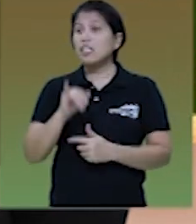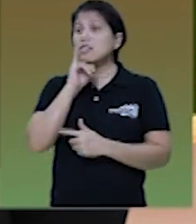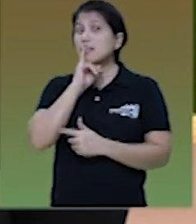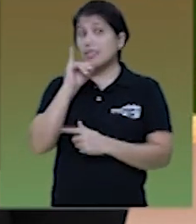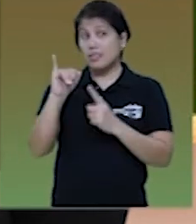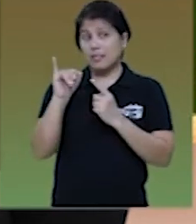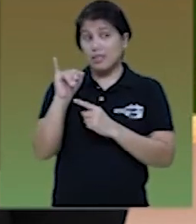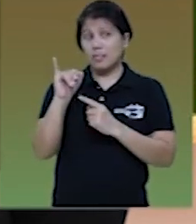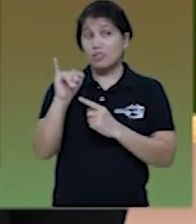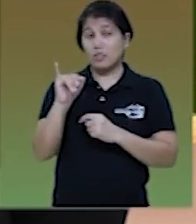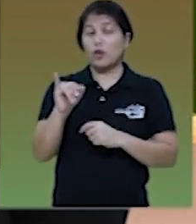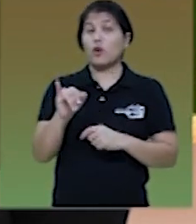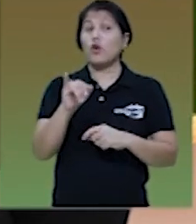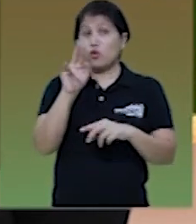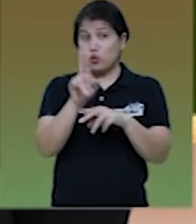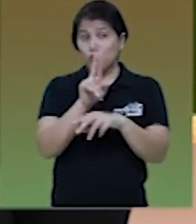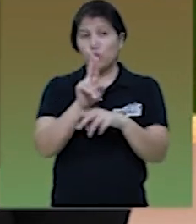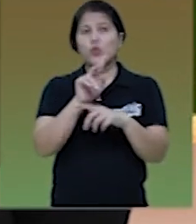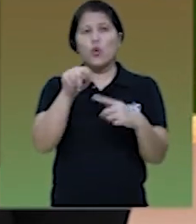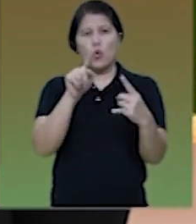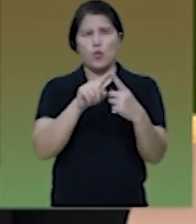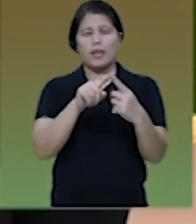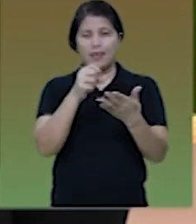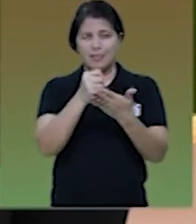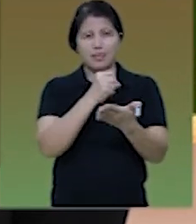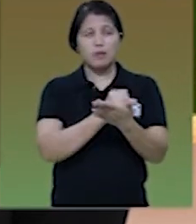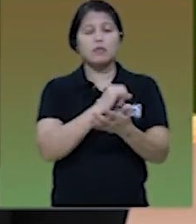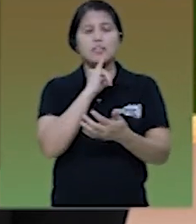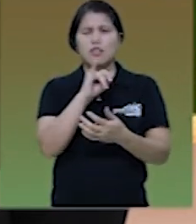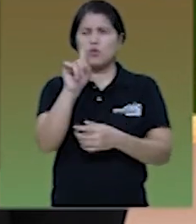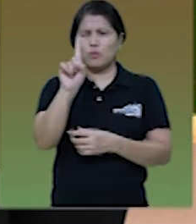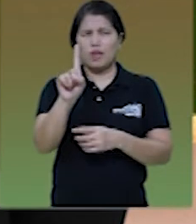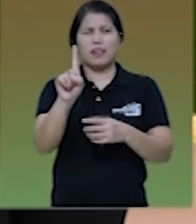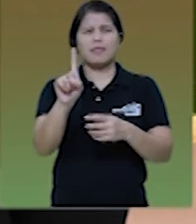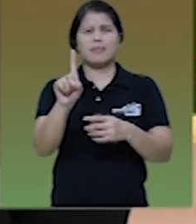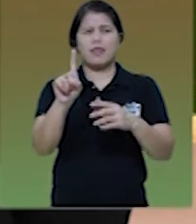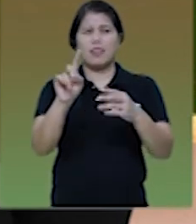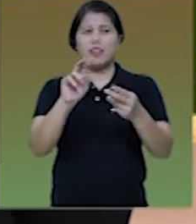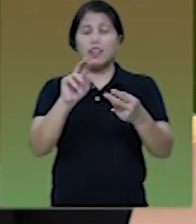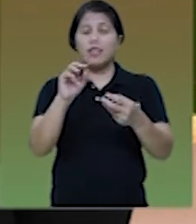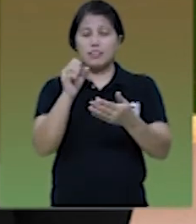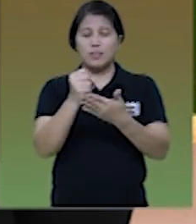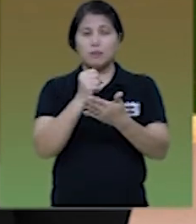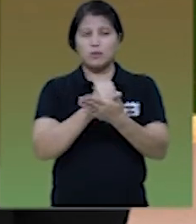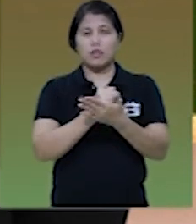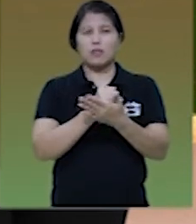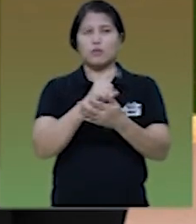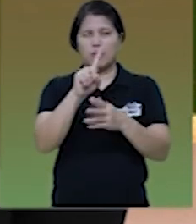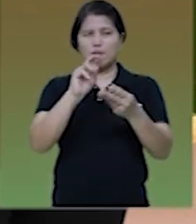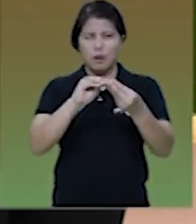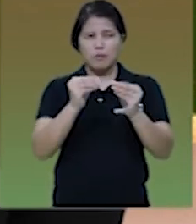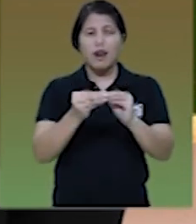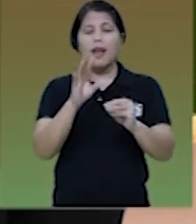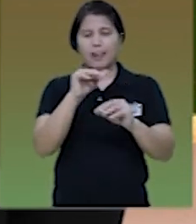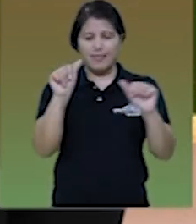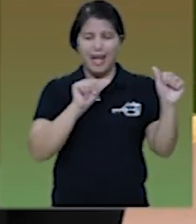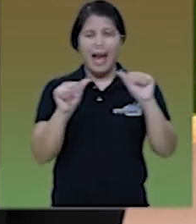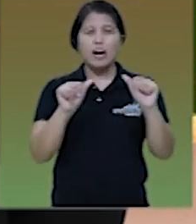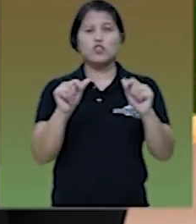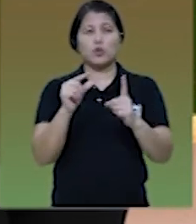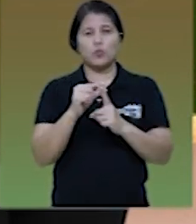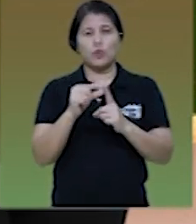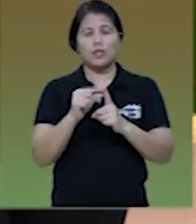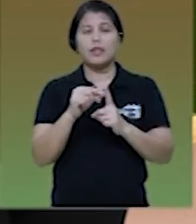Is used when the subject is singular or one in number, and the action word